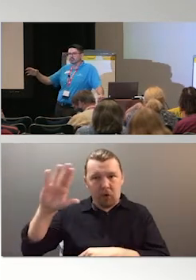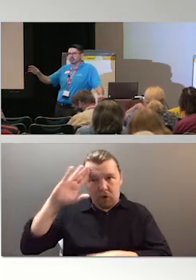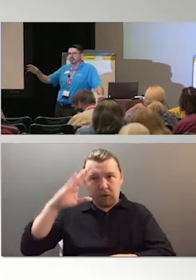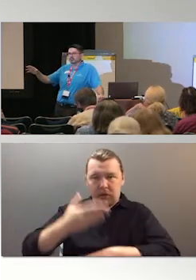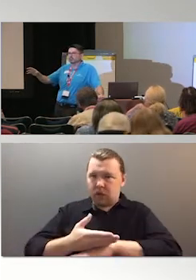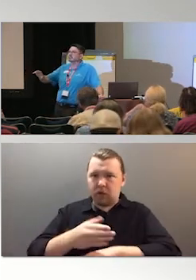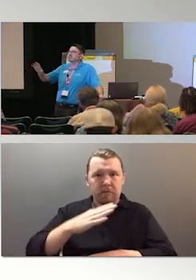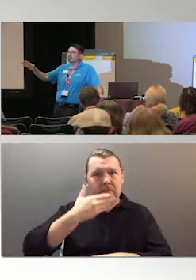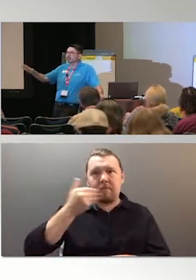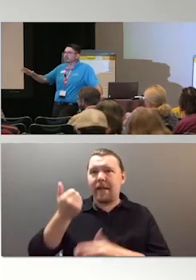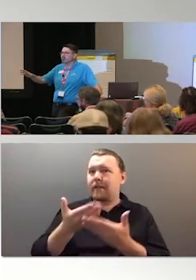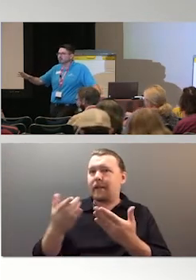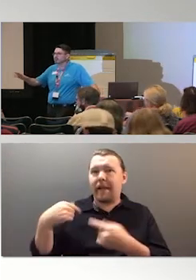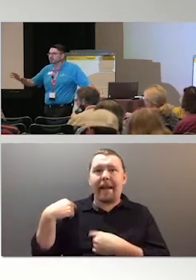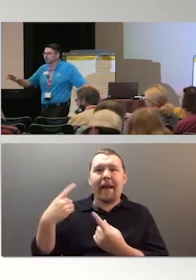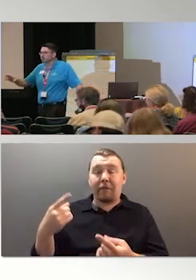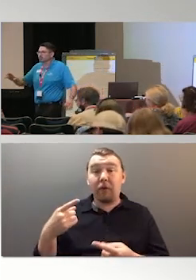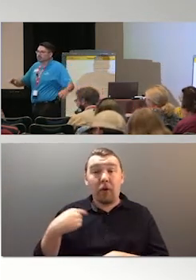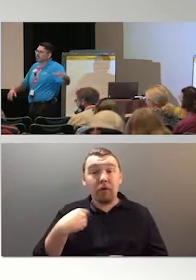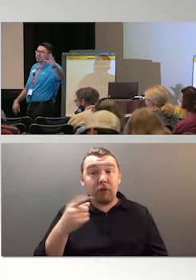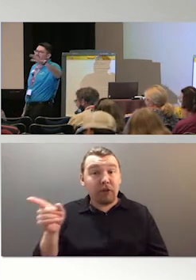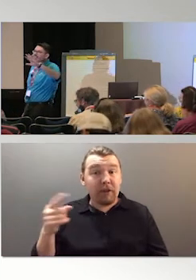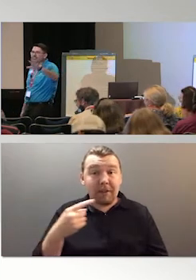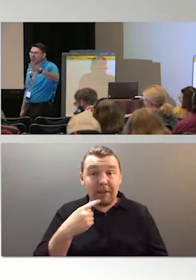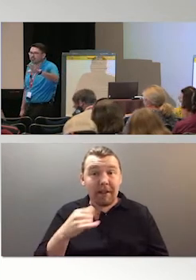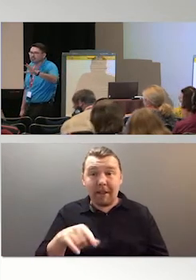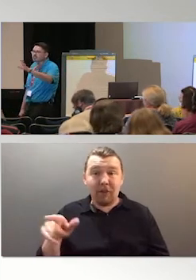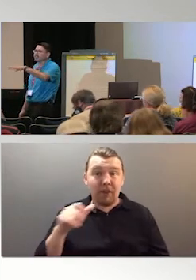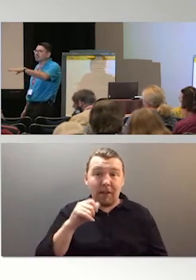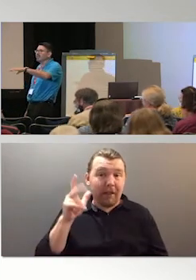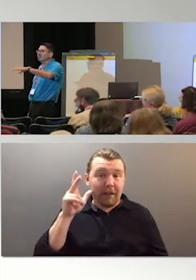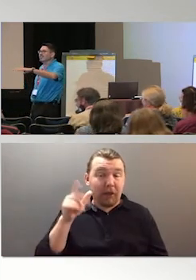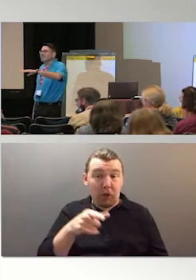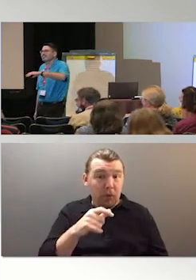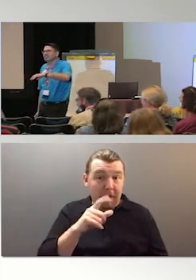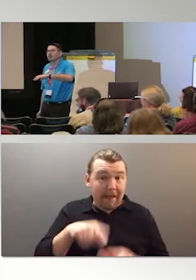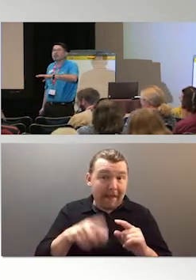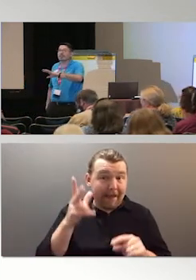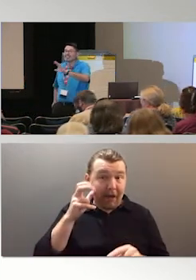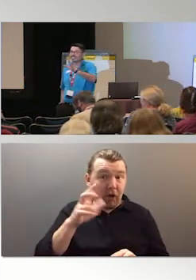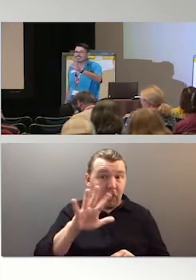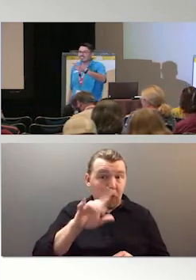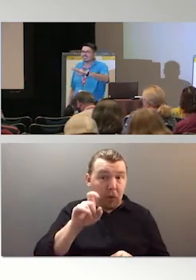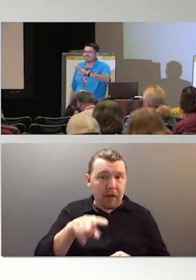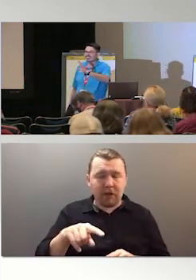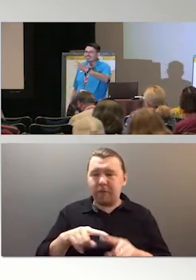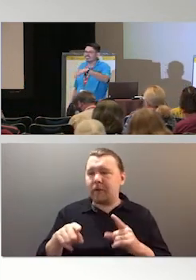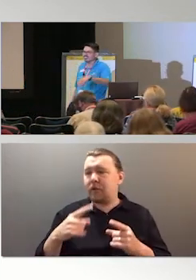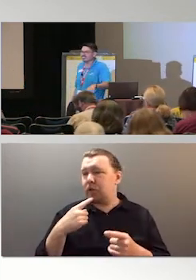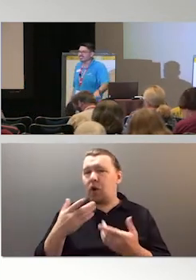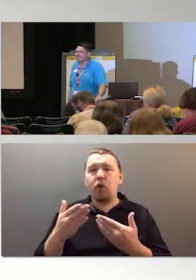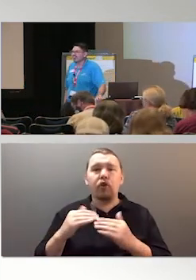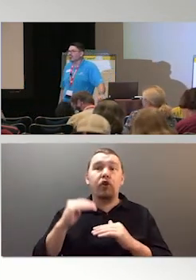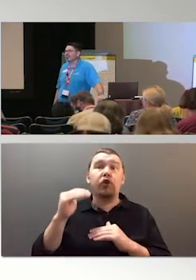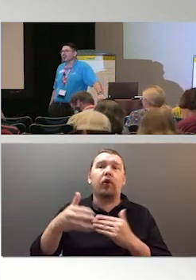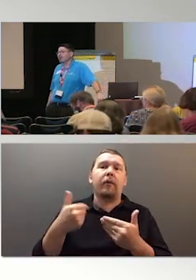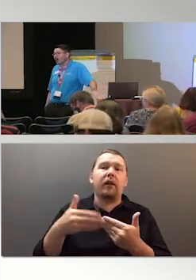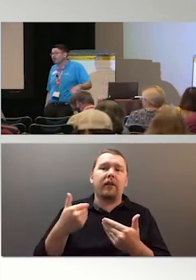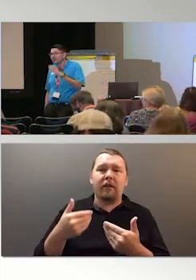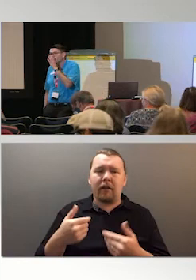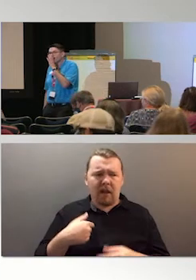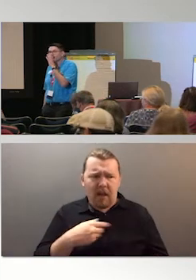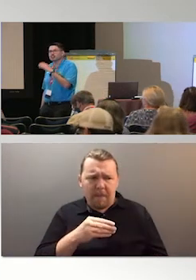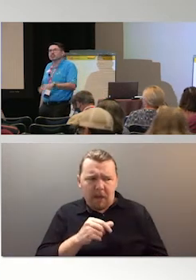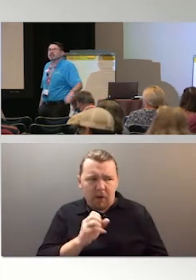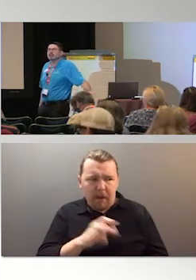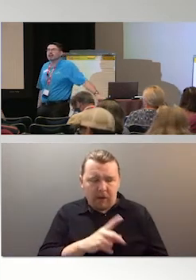ever. Everybody do it. She said that, I promise. You didn't hear her. She said that. Super easy. See all this? All right, I'll pay